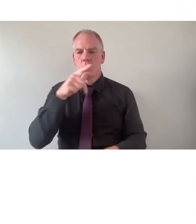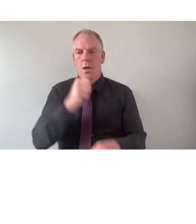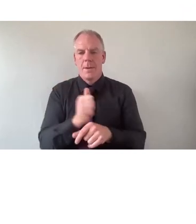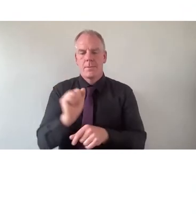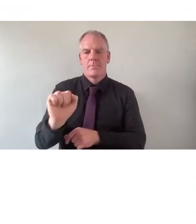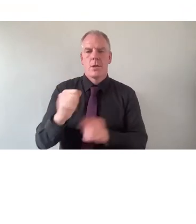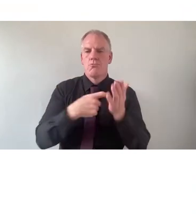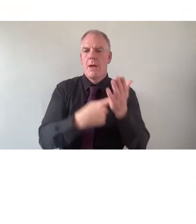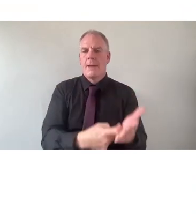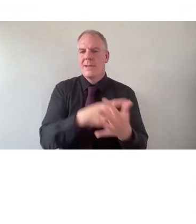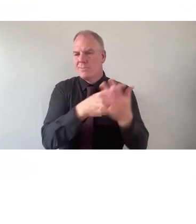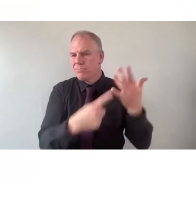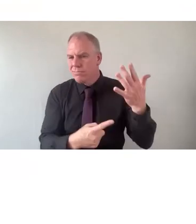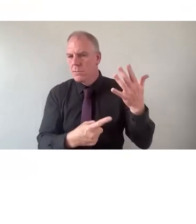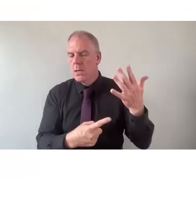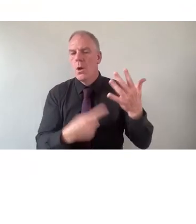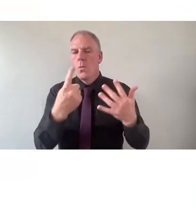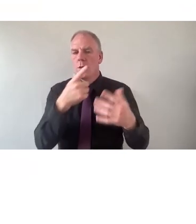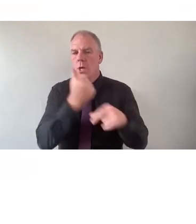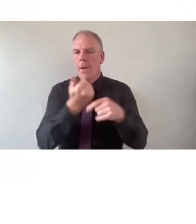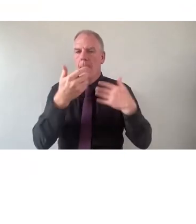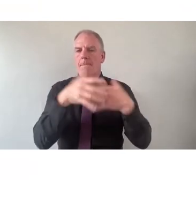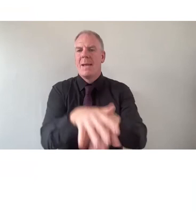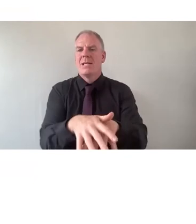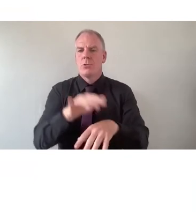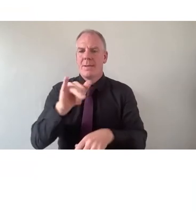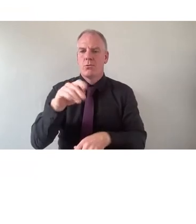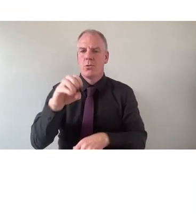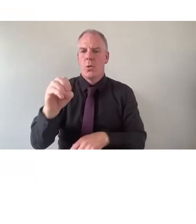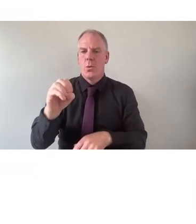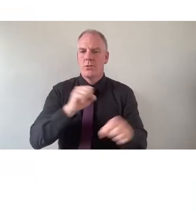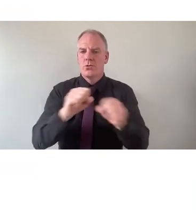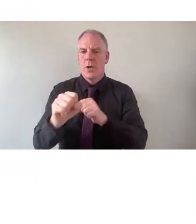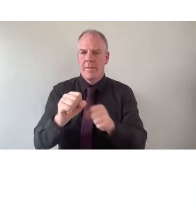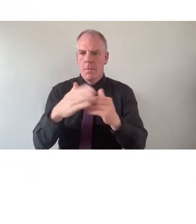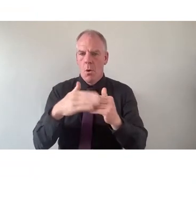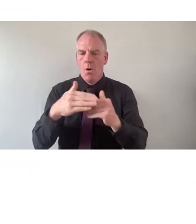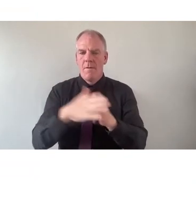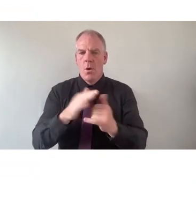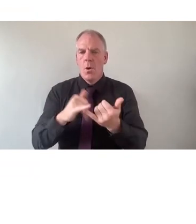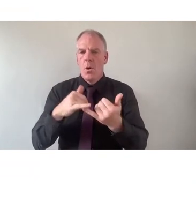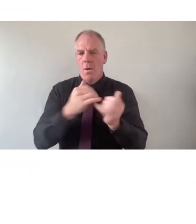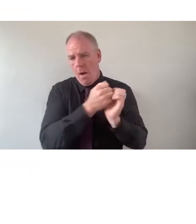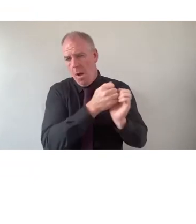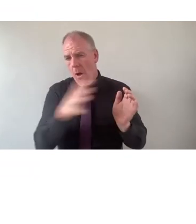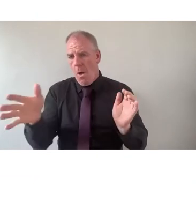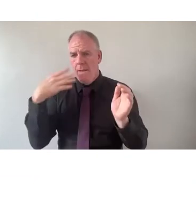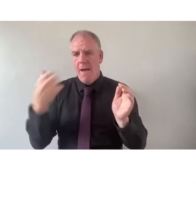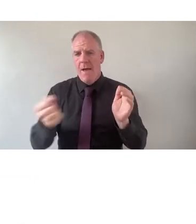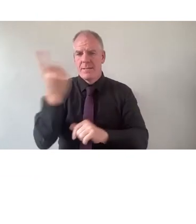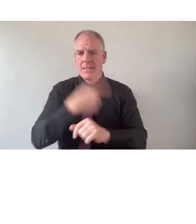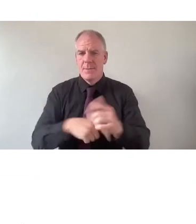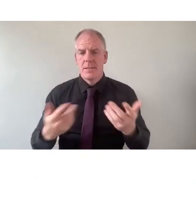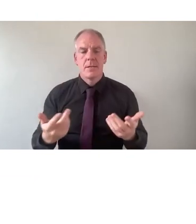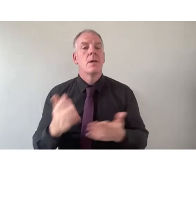the recommendation, specifically the one on mainstreaming the intro service for people, all people with disabilities, some